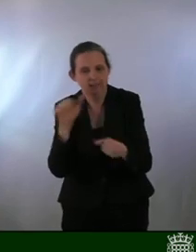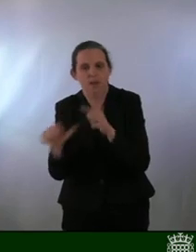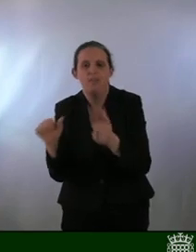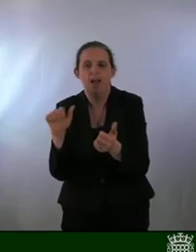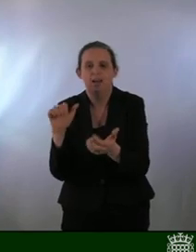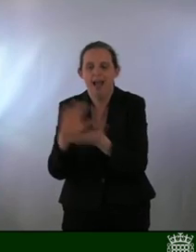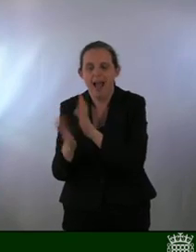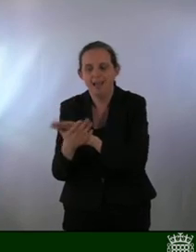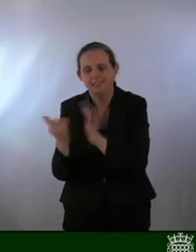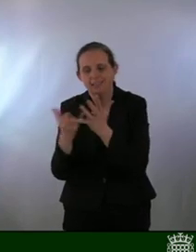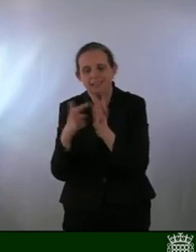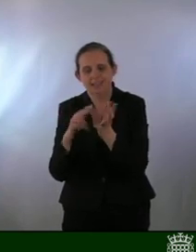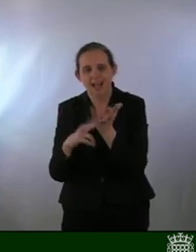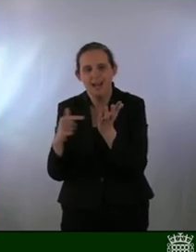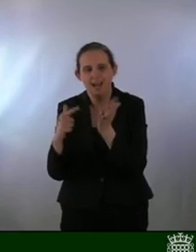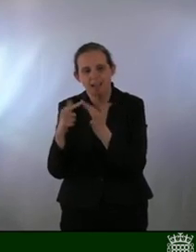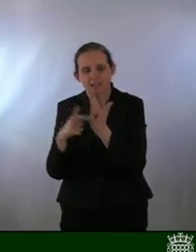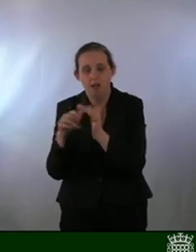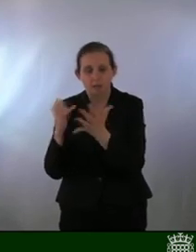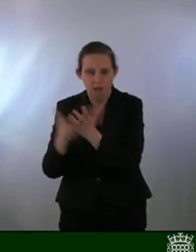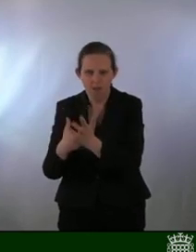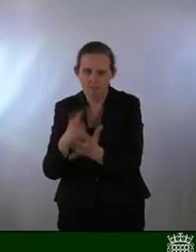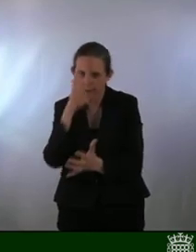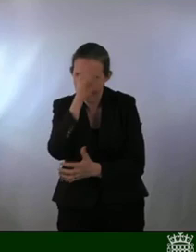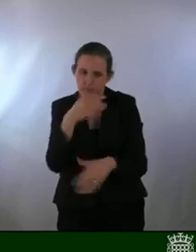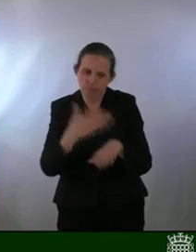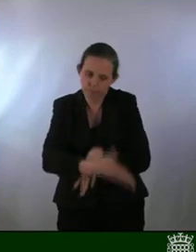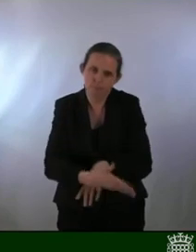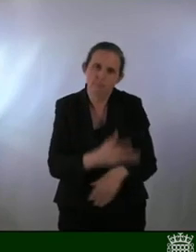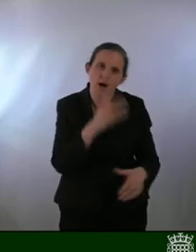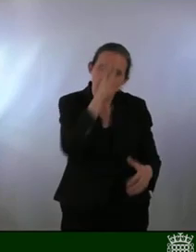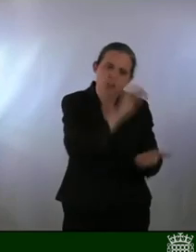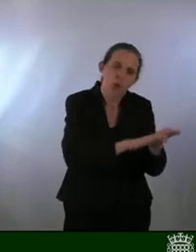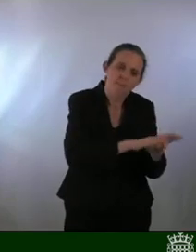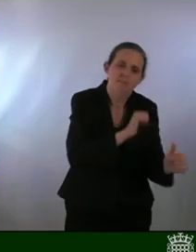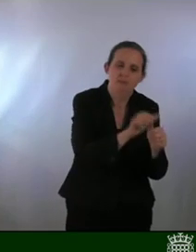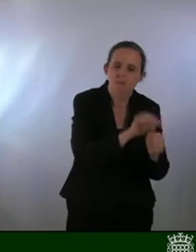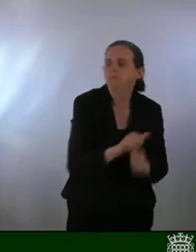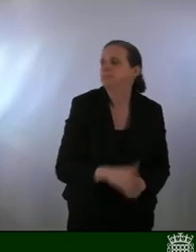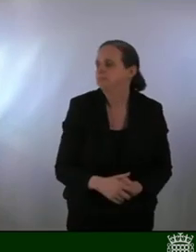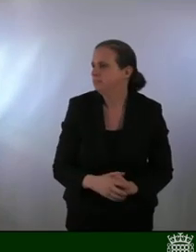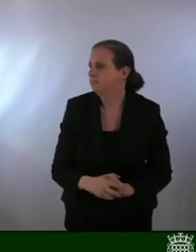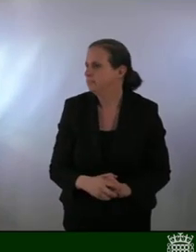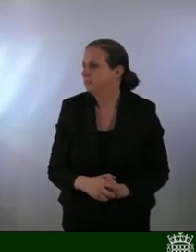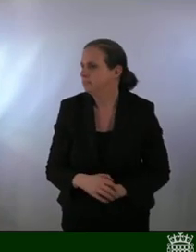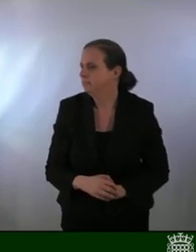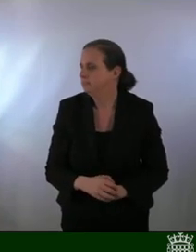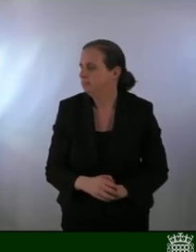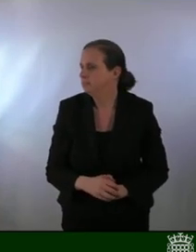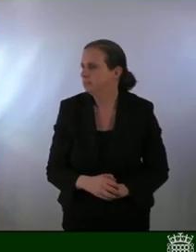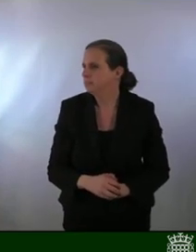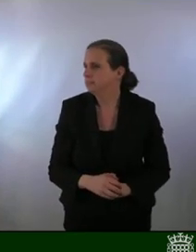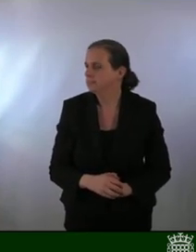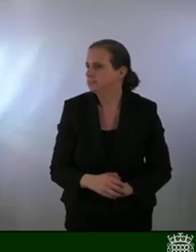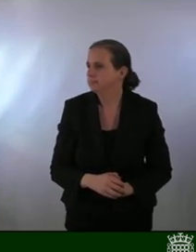sanitizer, but nevertheless it's something that we're working on. Matthew Pennington. Thank you, Mr. Speaker. Could the Secretary of